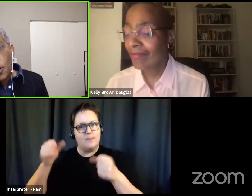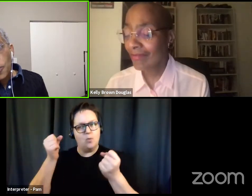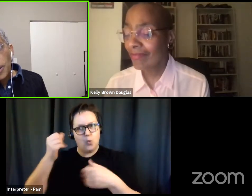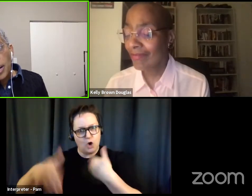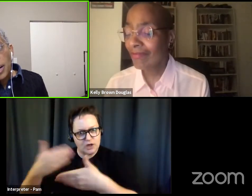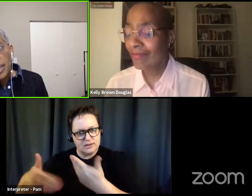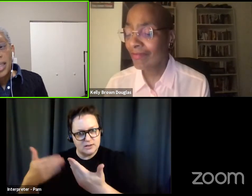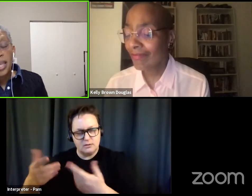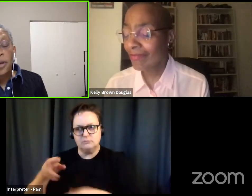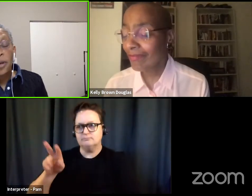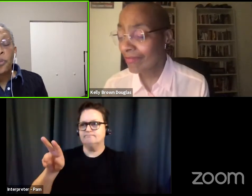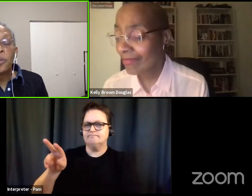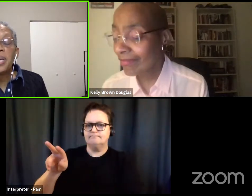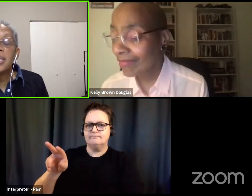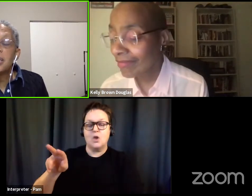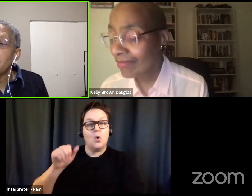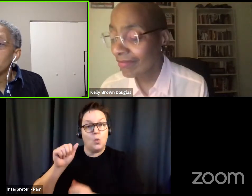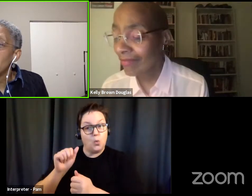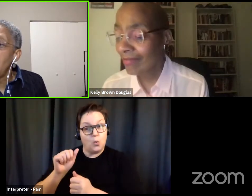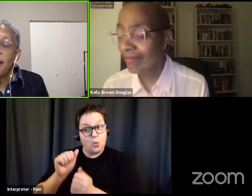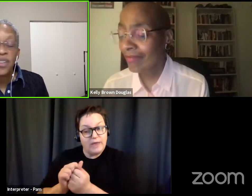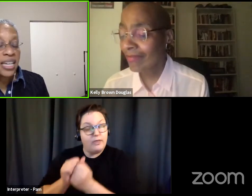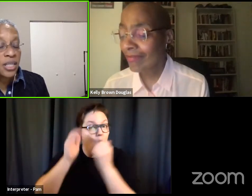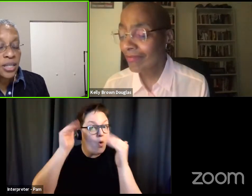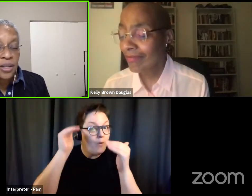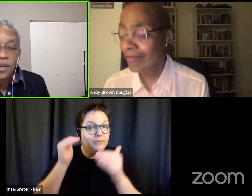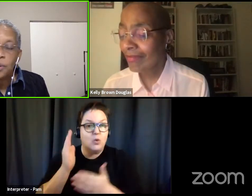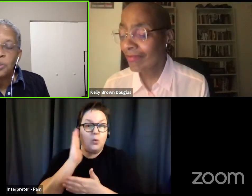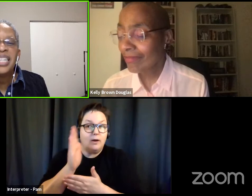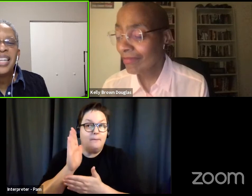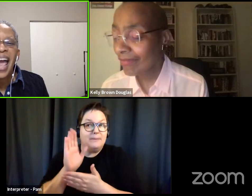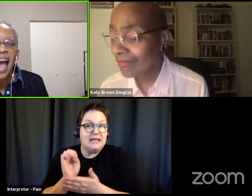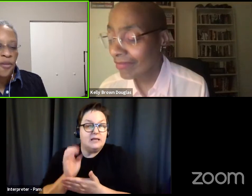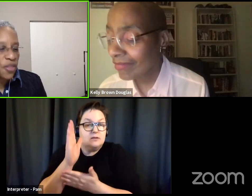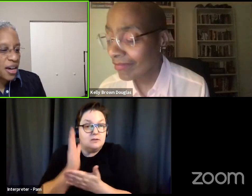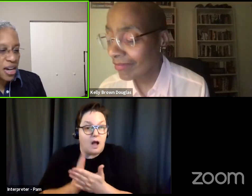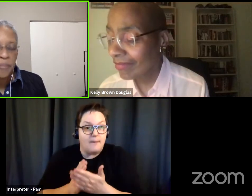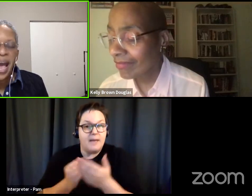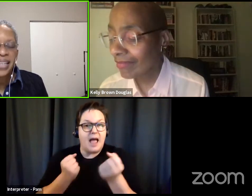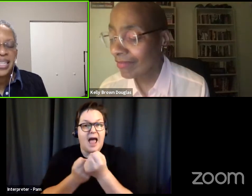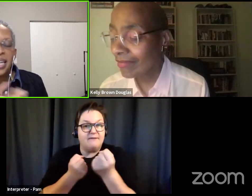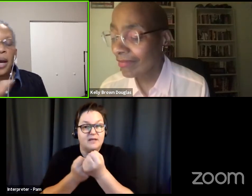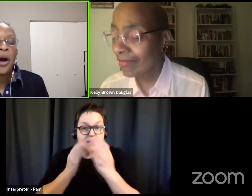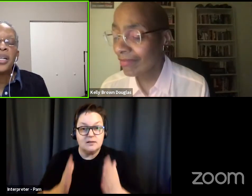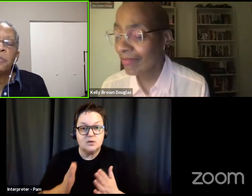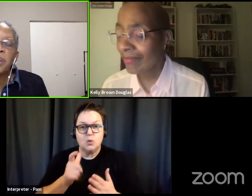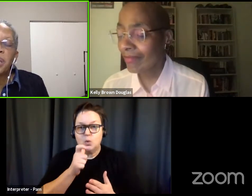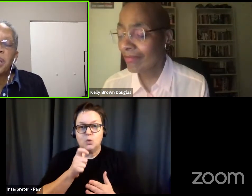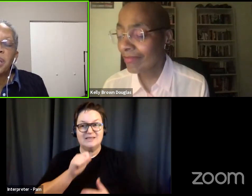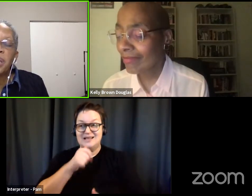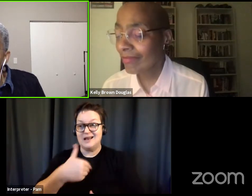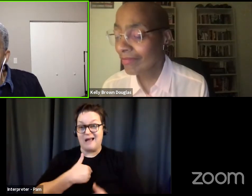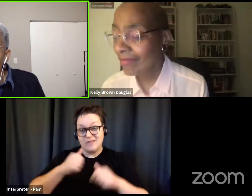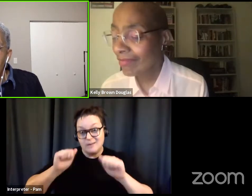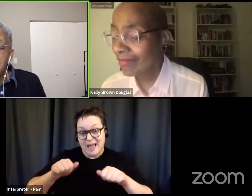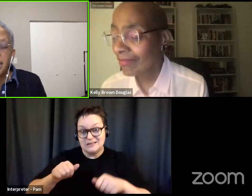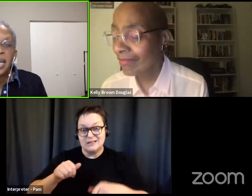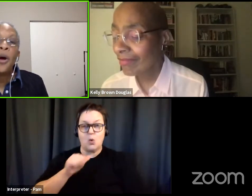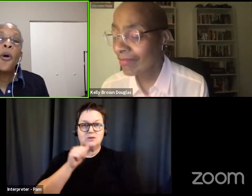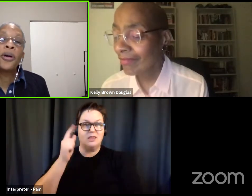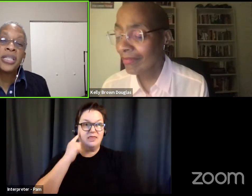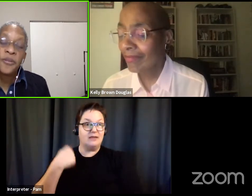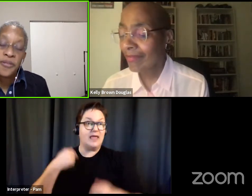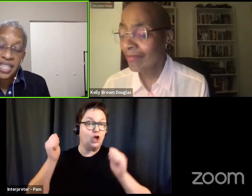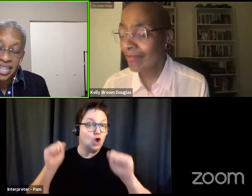with the hope that there will be some advocates who didn't have the capacity or didn't believe they had the